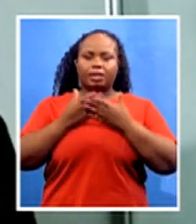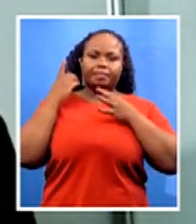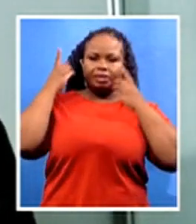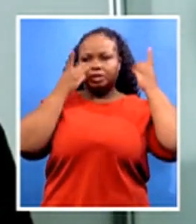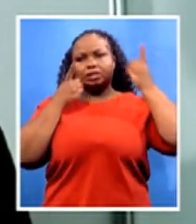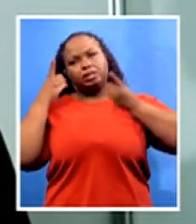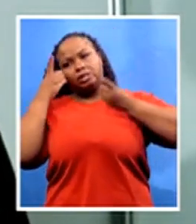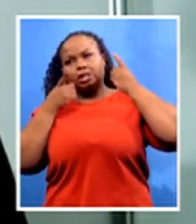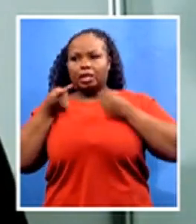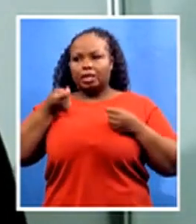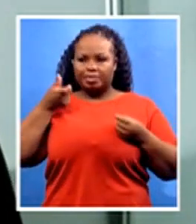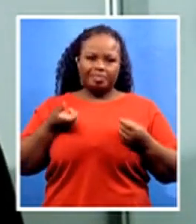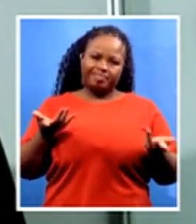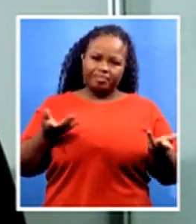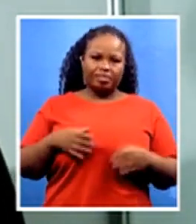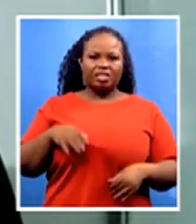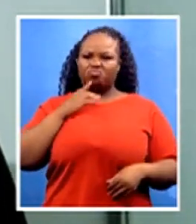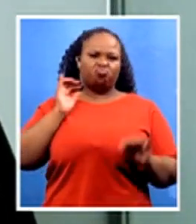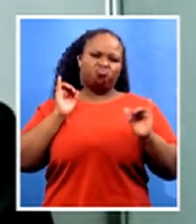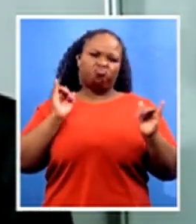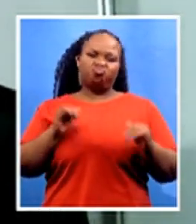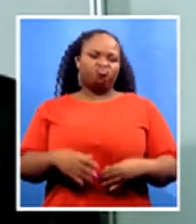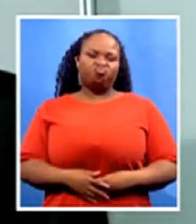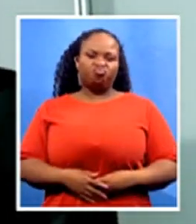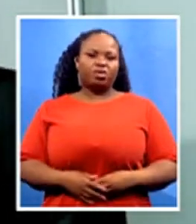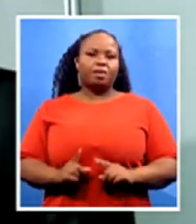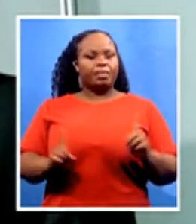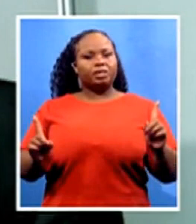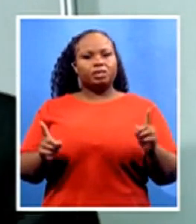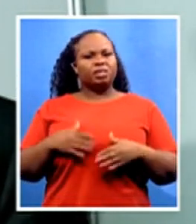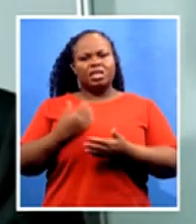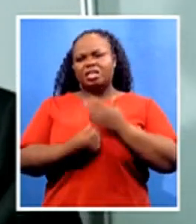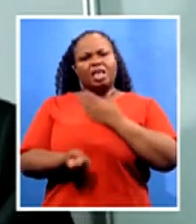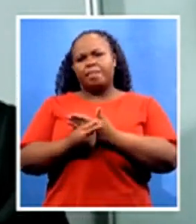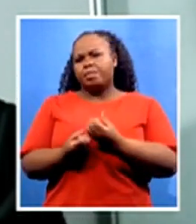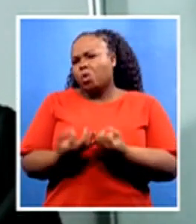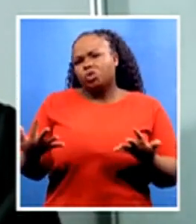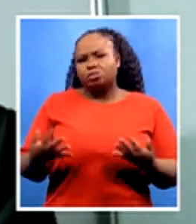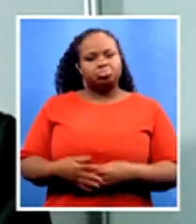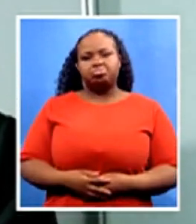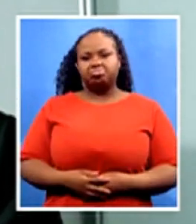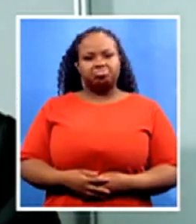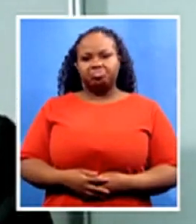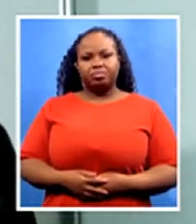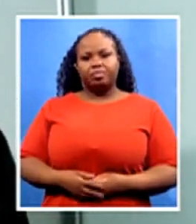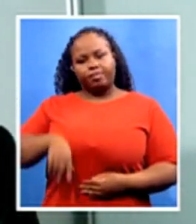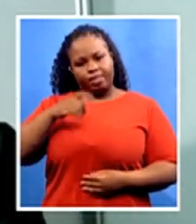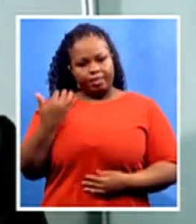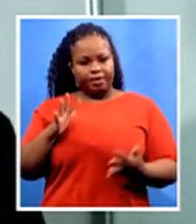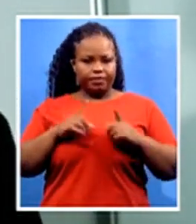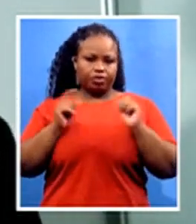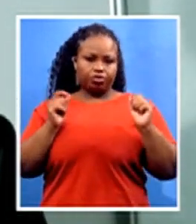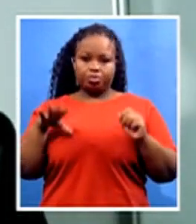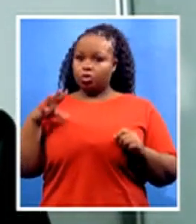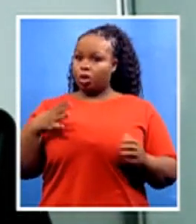very serious, but are also not common. So then after that, that's it. They'll be then told to go.